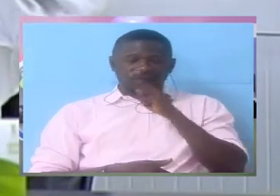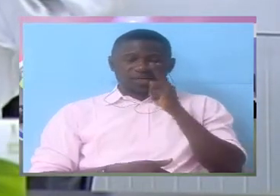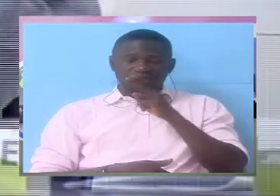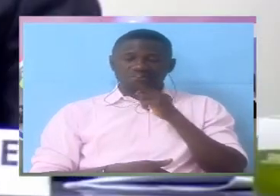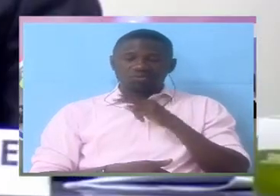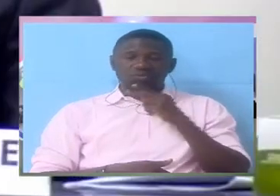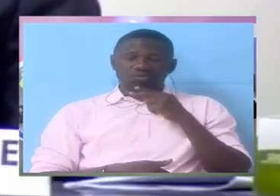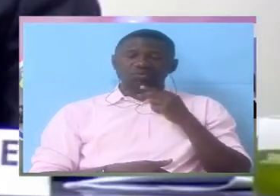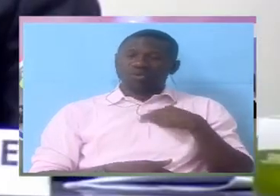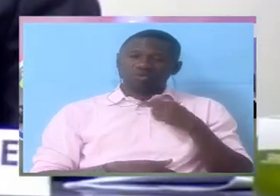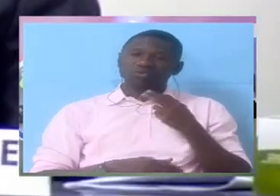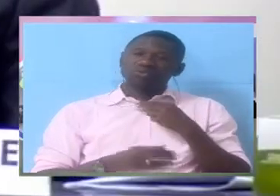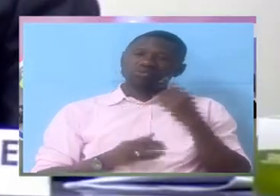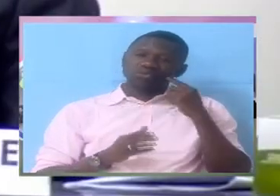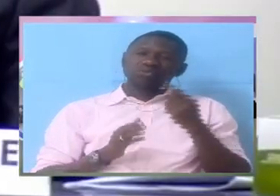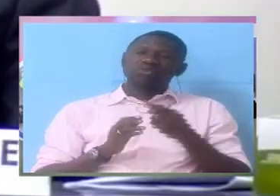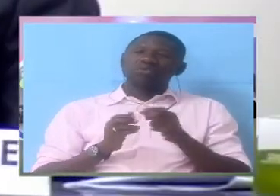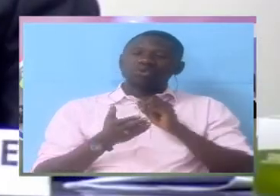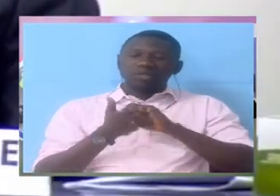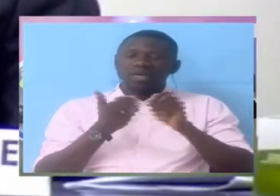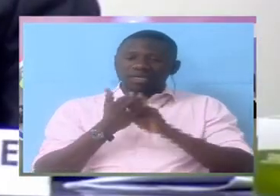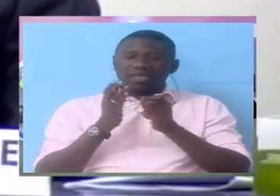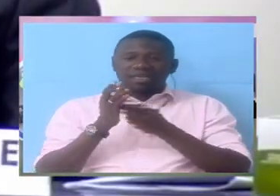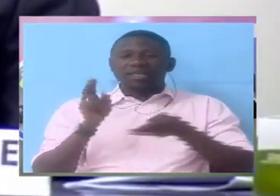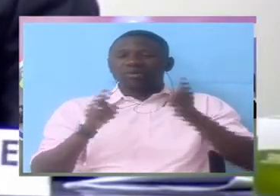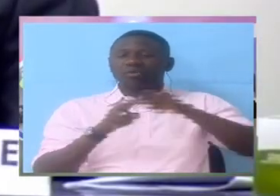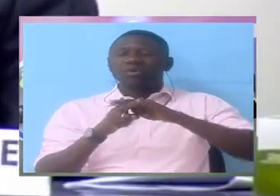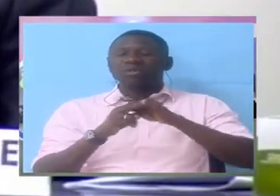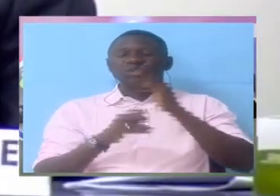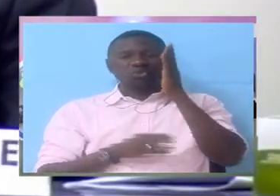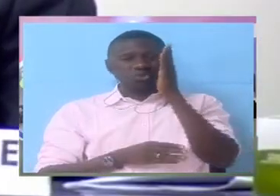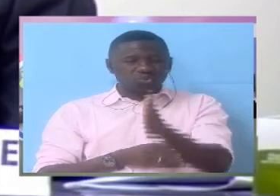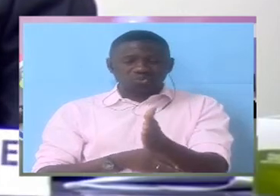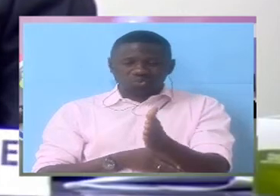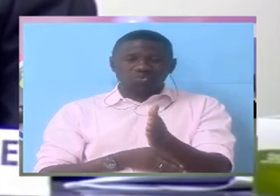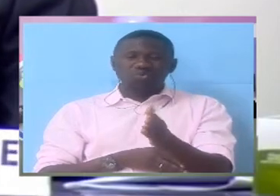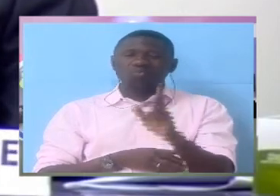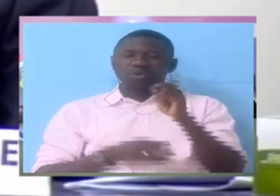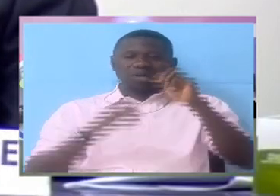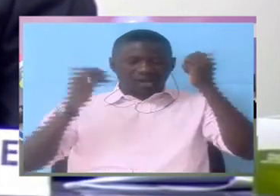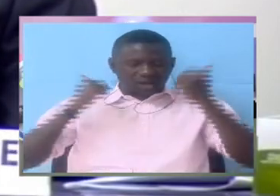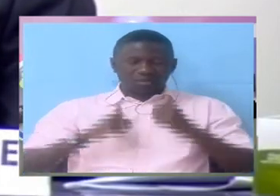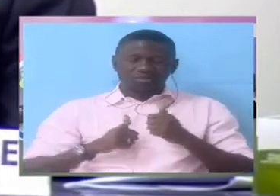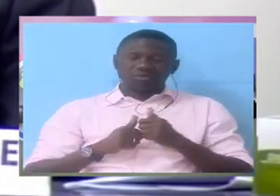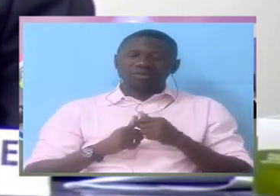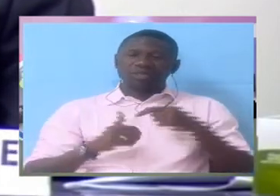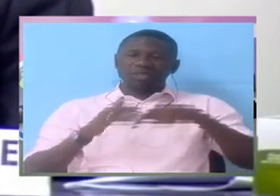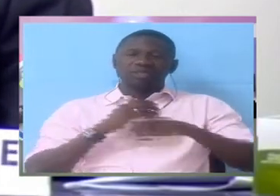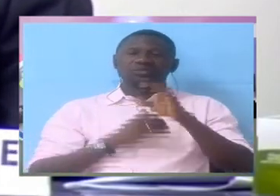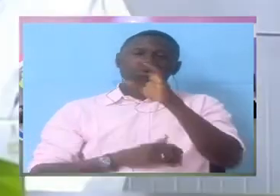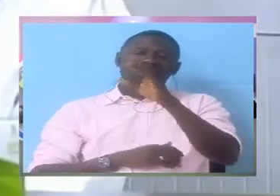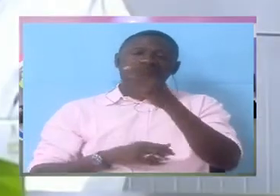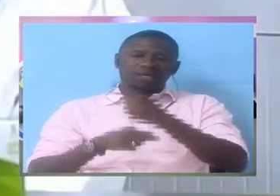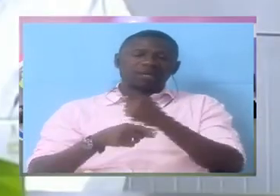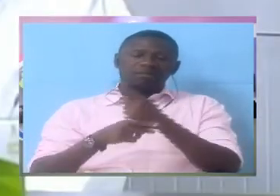a true historical record of what happened in this country during the 22 years of